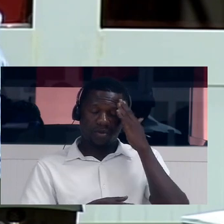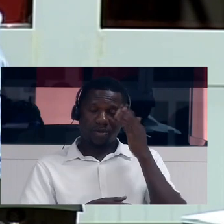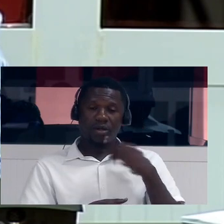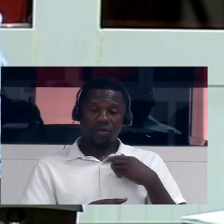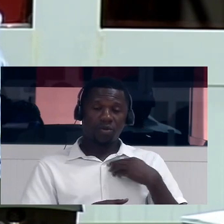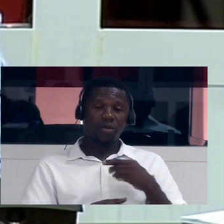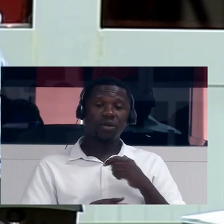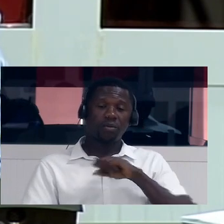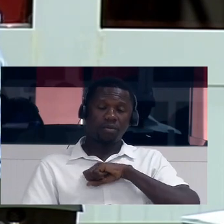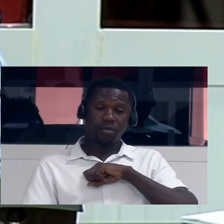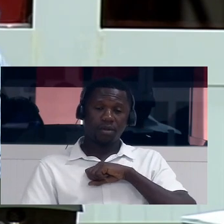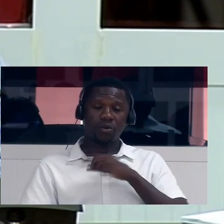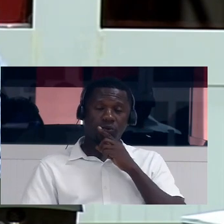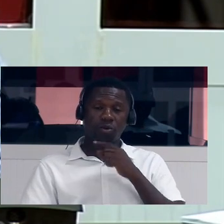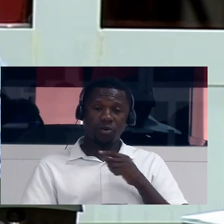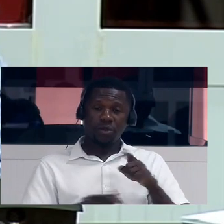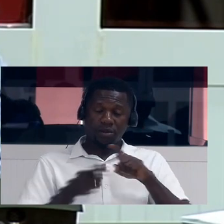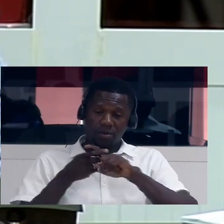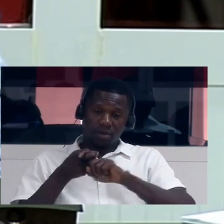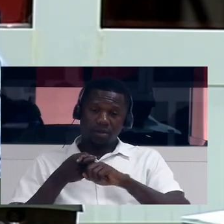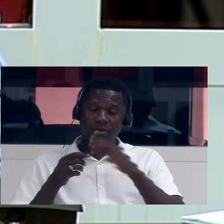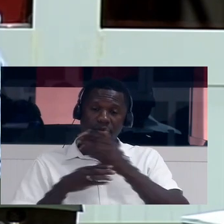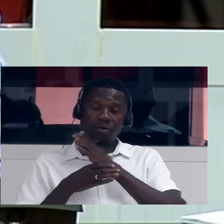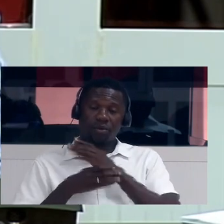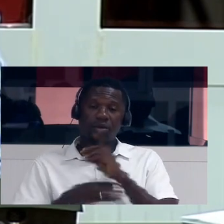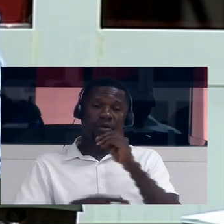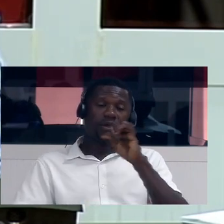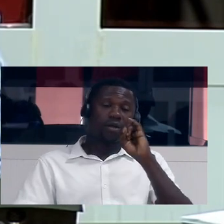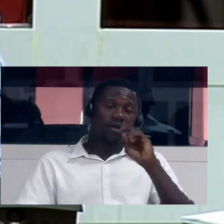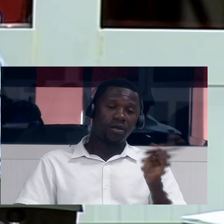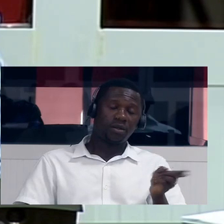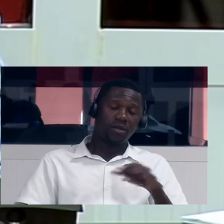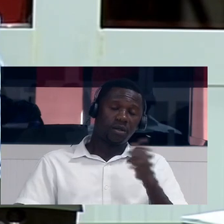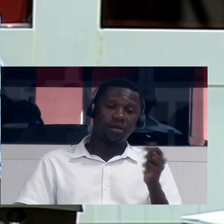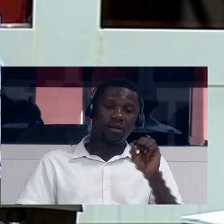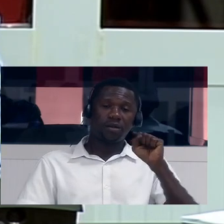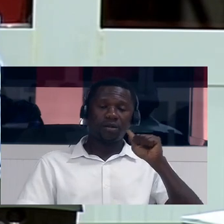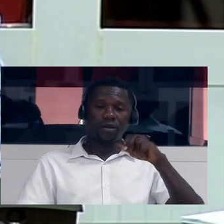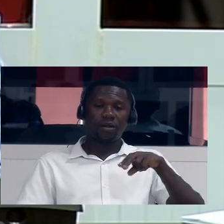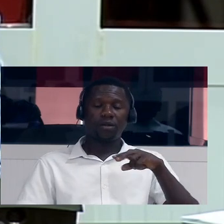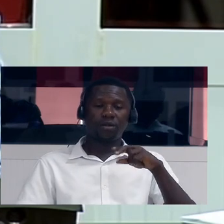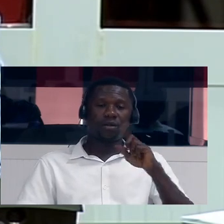who was liaising between the DIG and Sankung Baji, who was the CMC at the time.